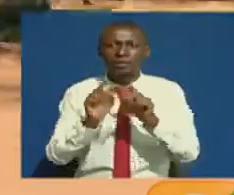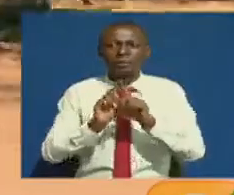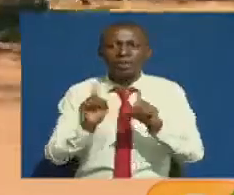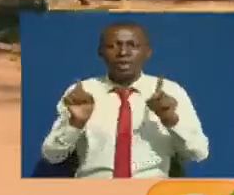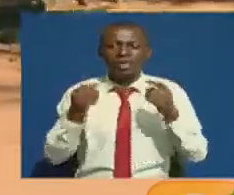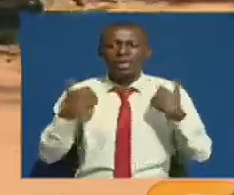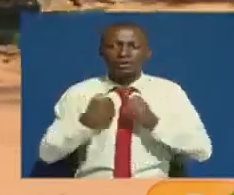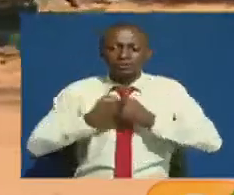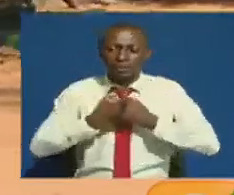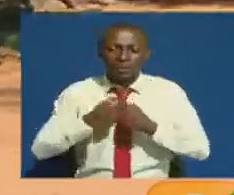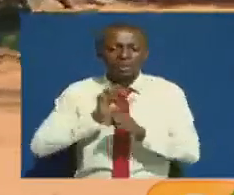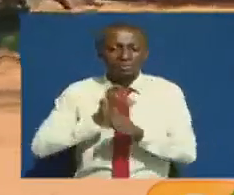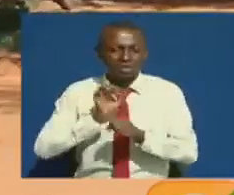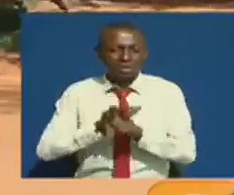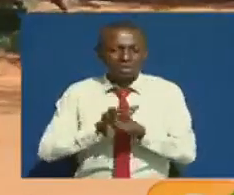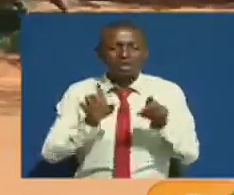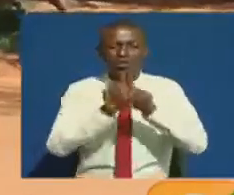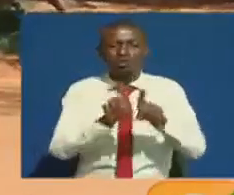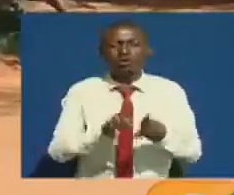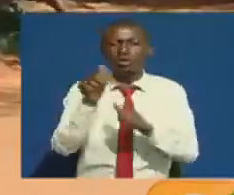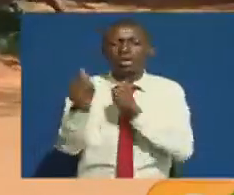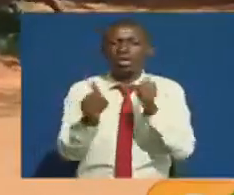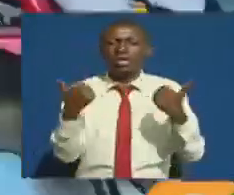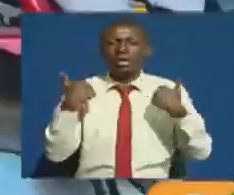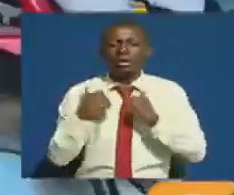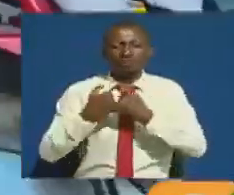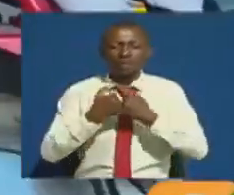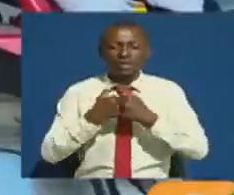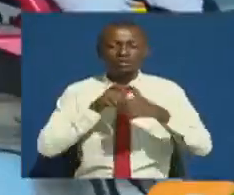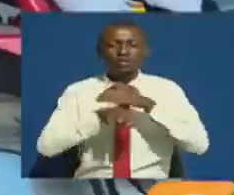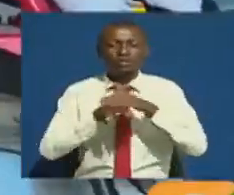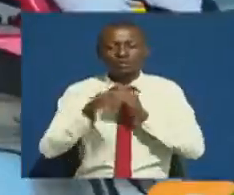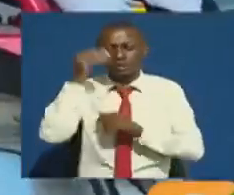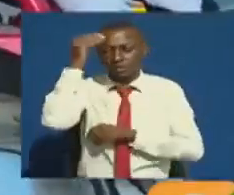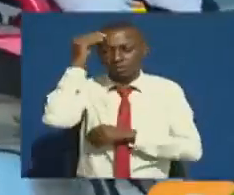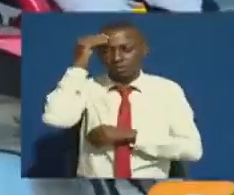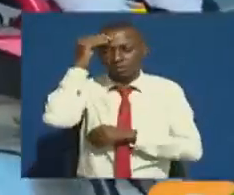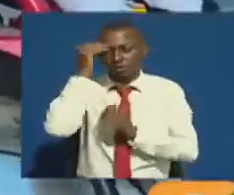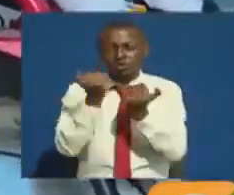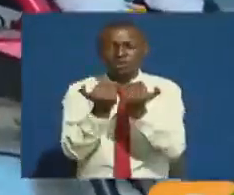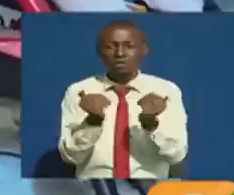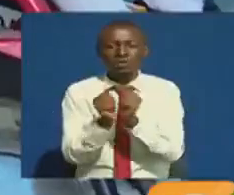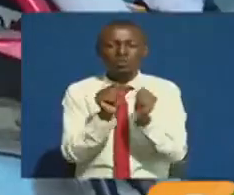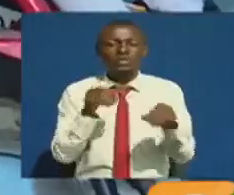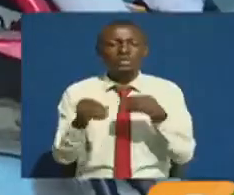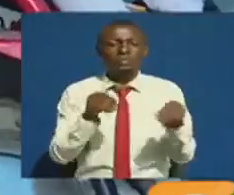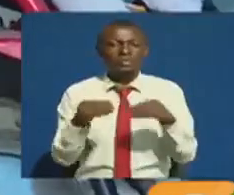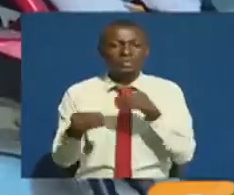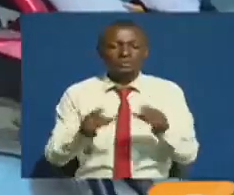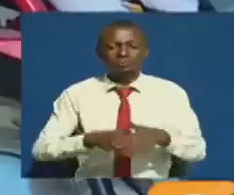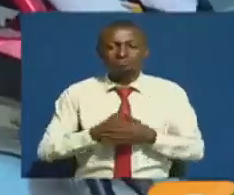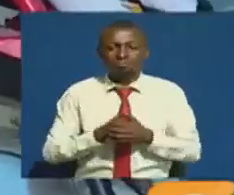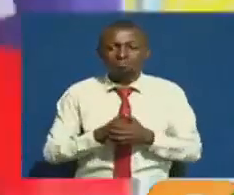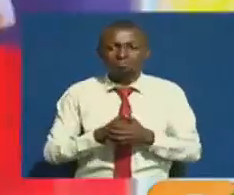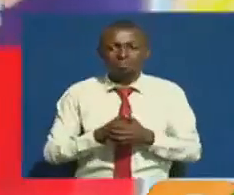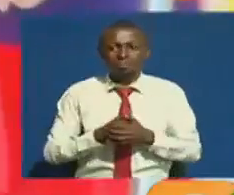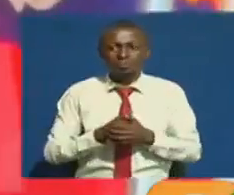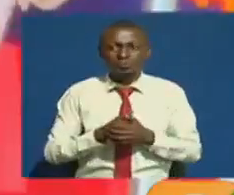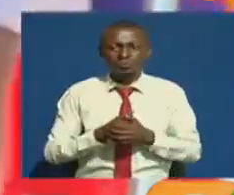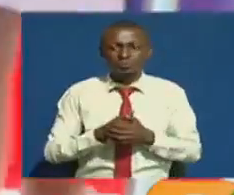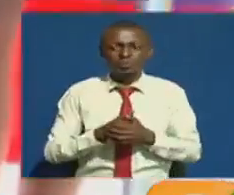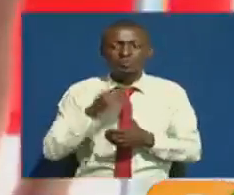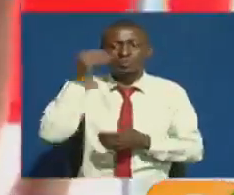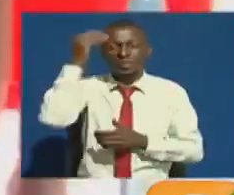Salayan and her son are not the only ones facing hurdles in accessing education for children living with disability. Education and special